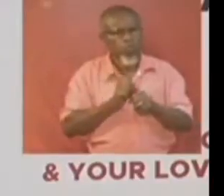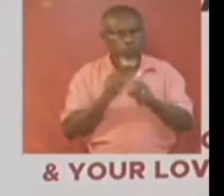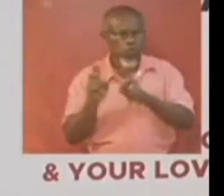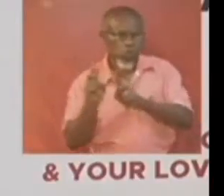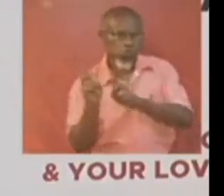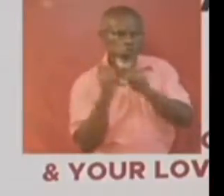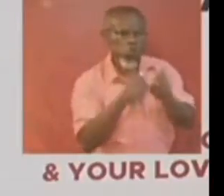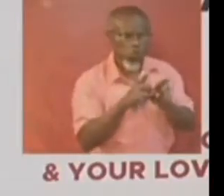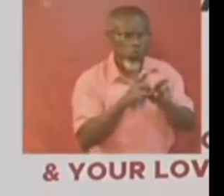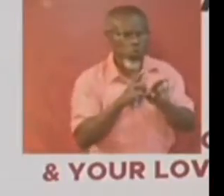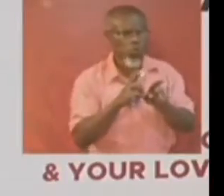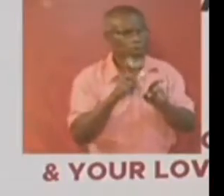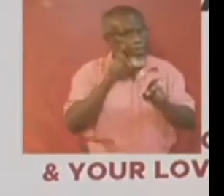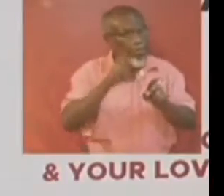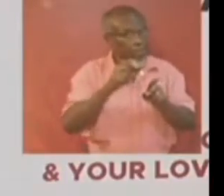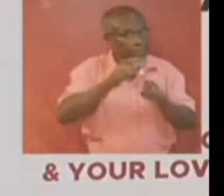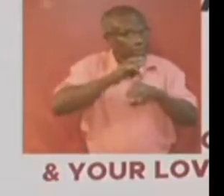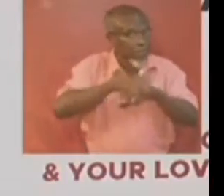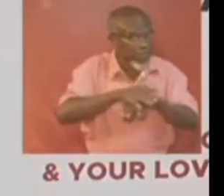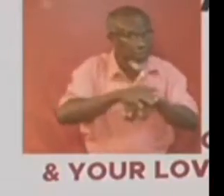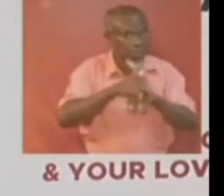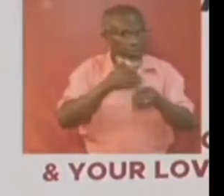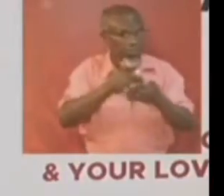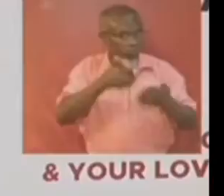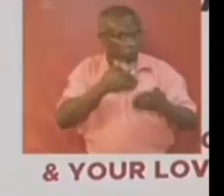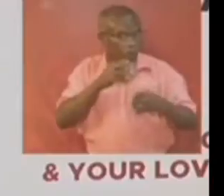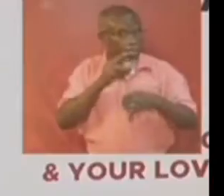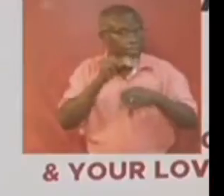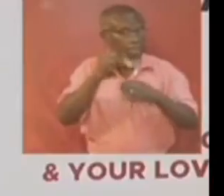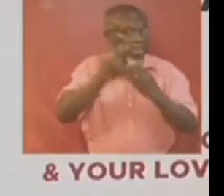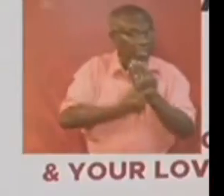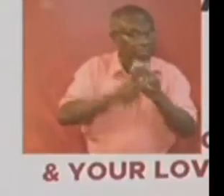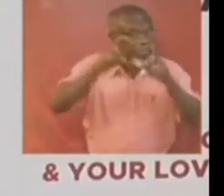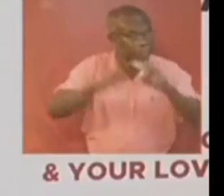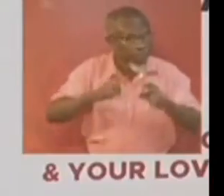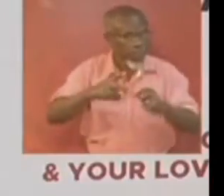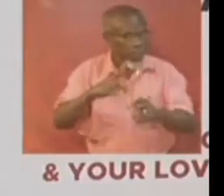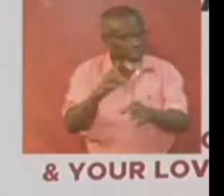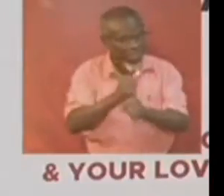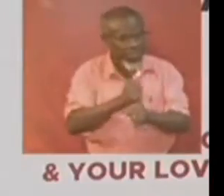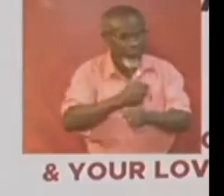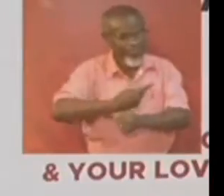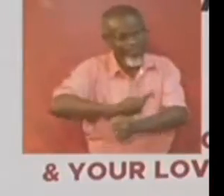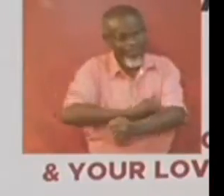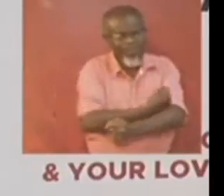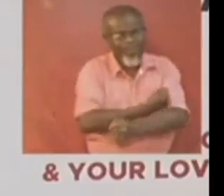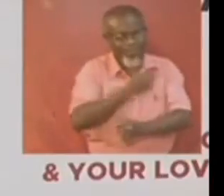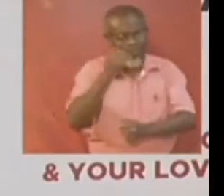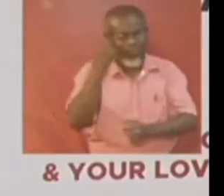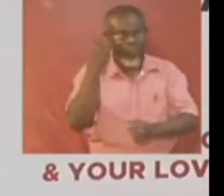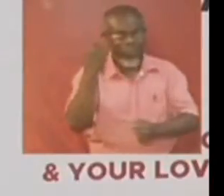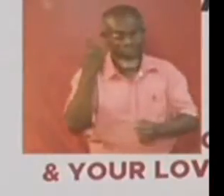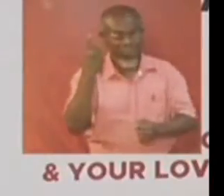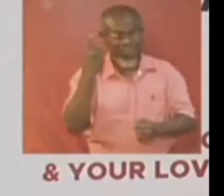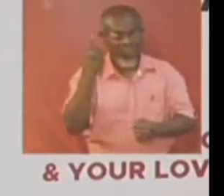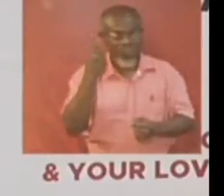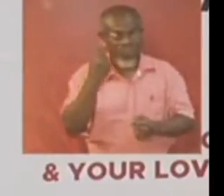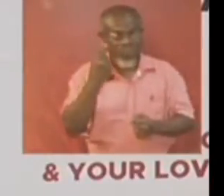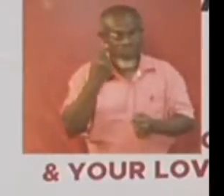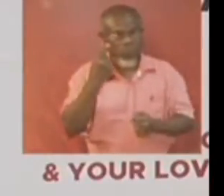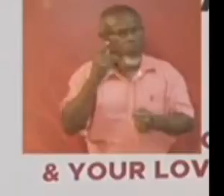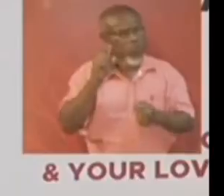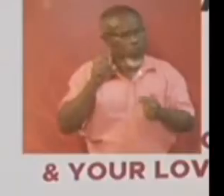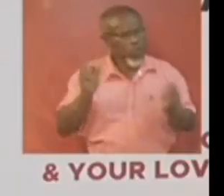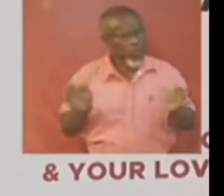of next year. That is before March. We would like to have this vaccination drive done before